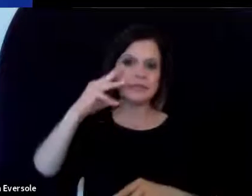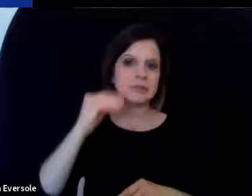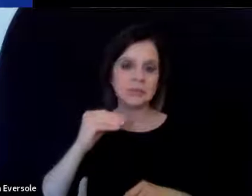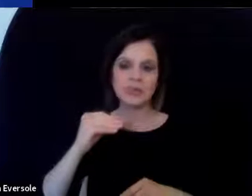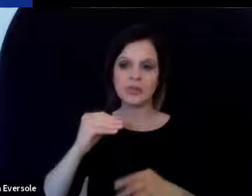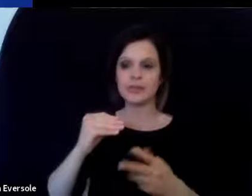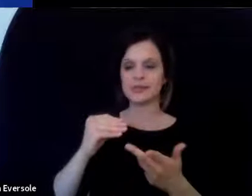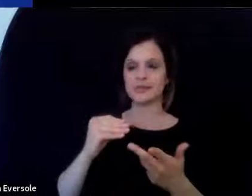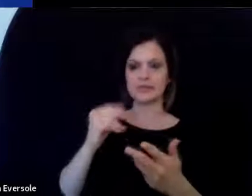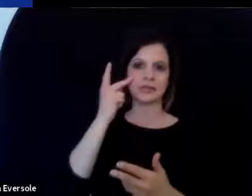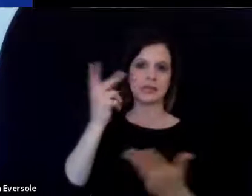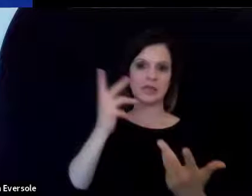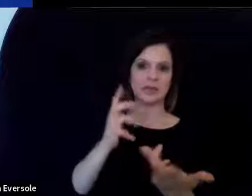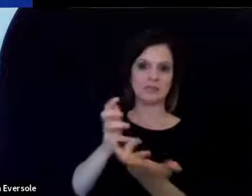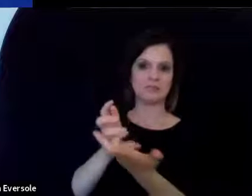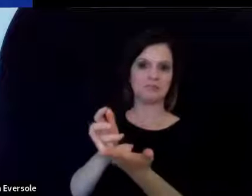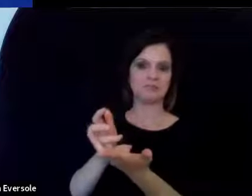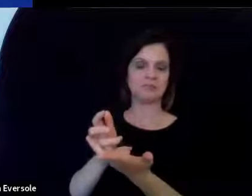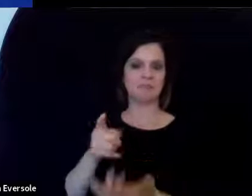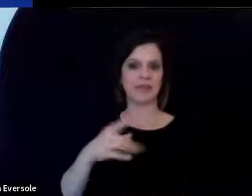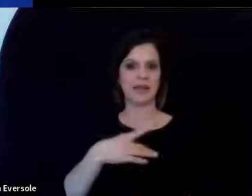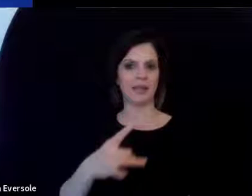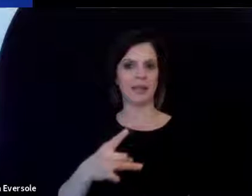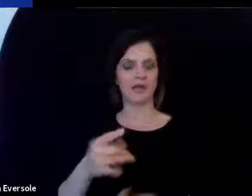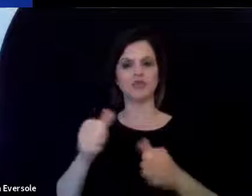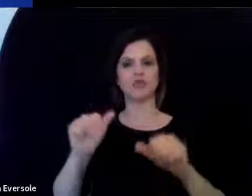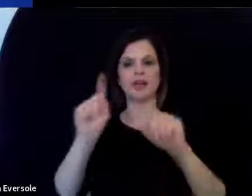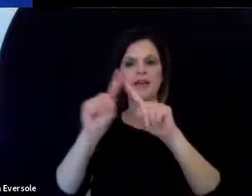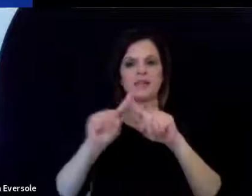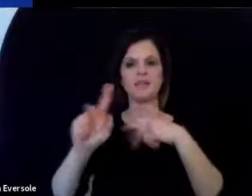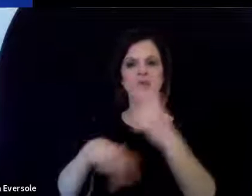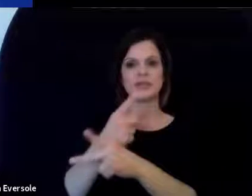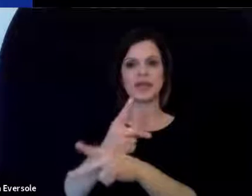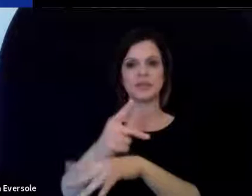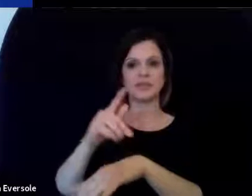different types of touch. The other thing too